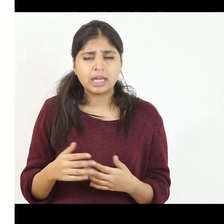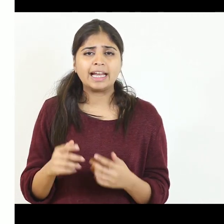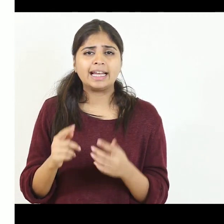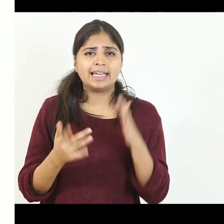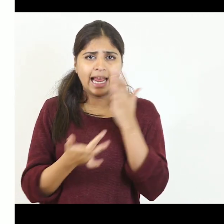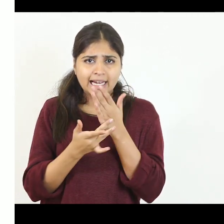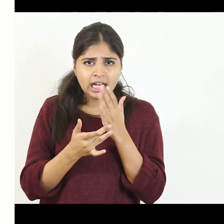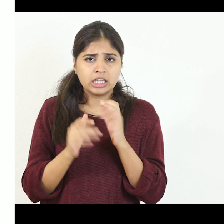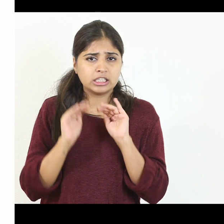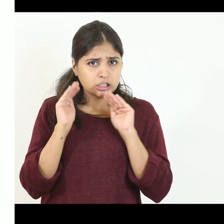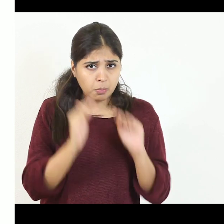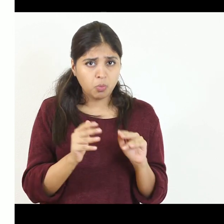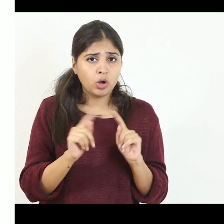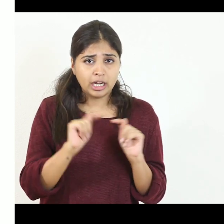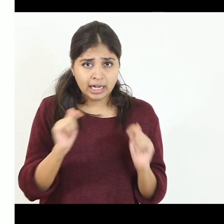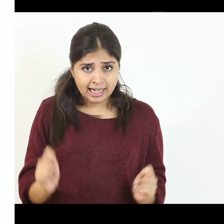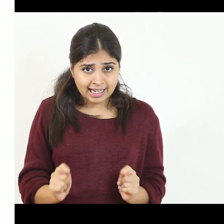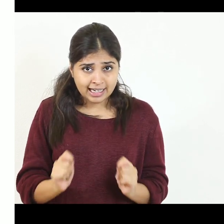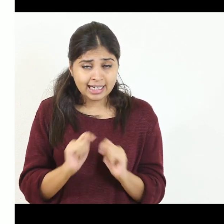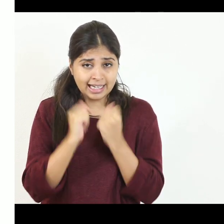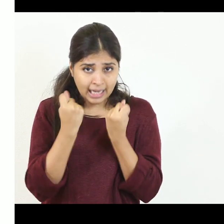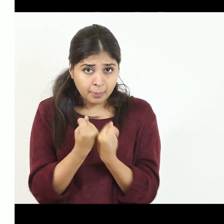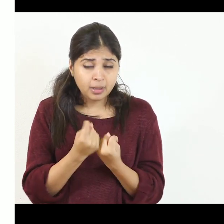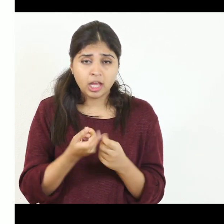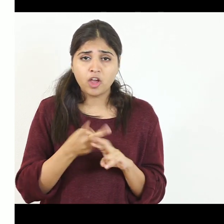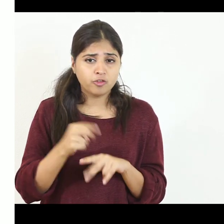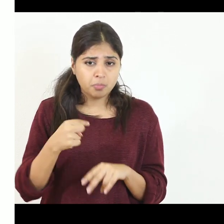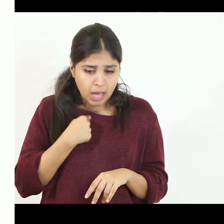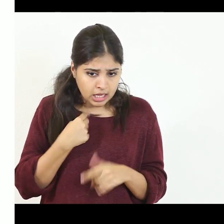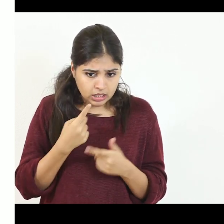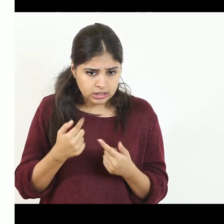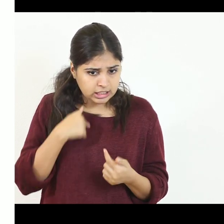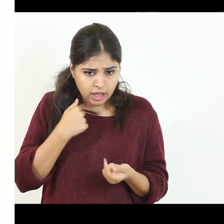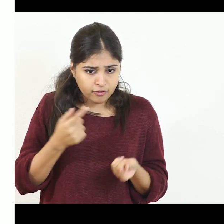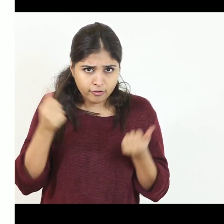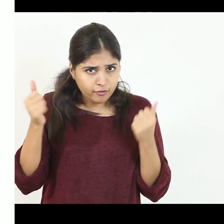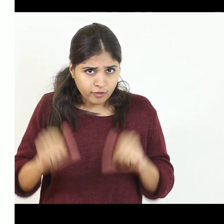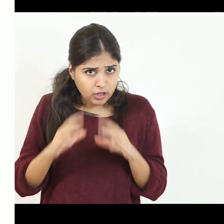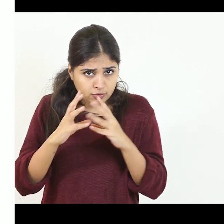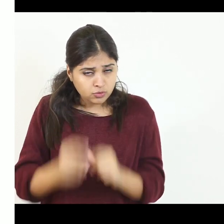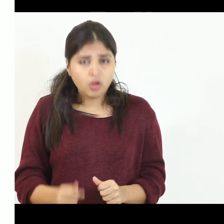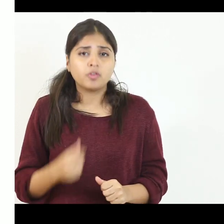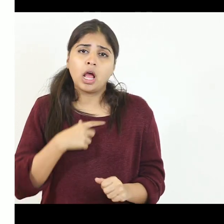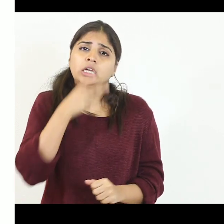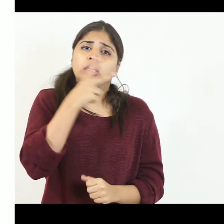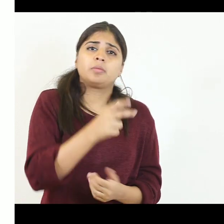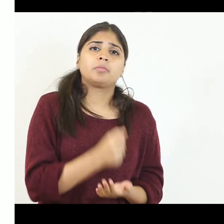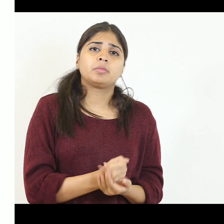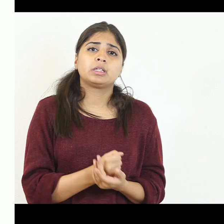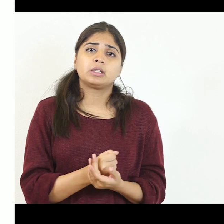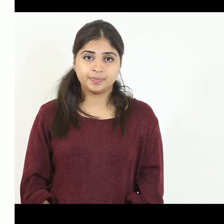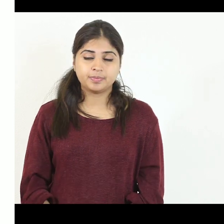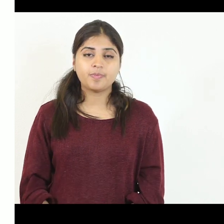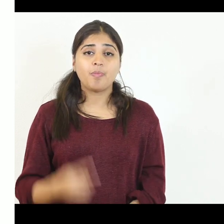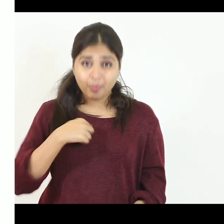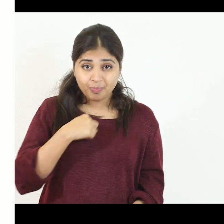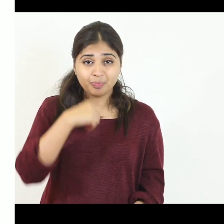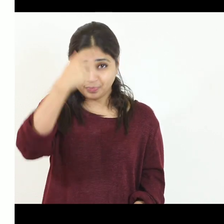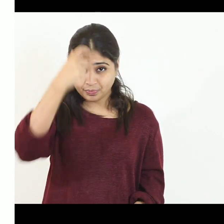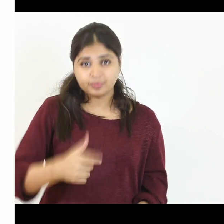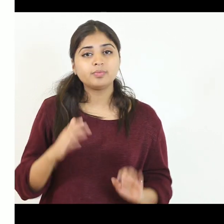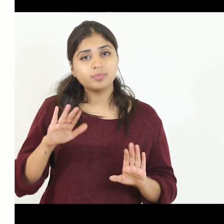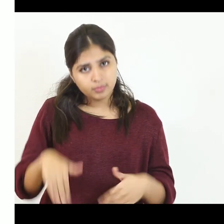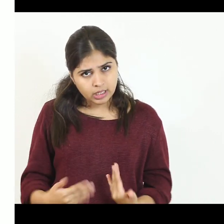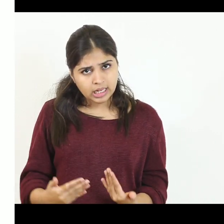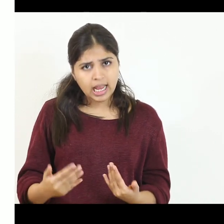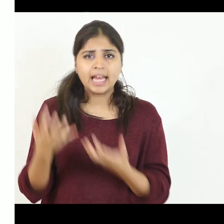team if it cannot be resolved by the operator. The data entry operator can obtain help or advice